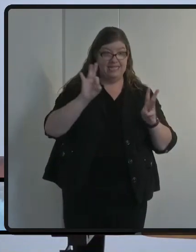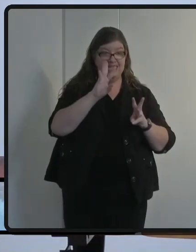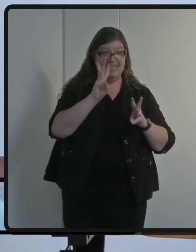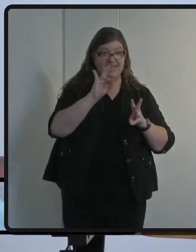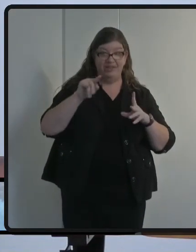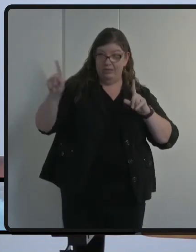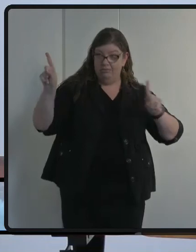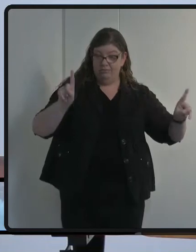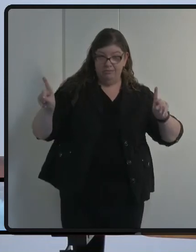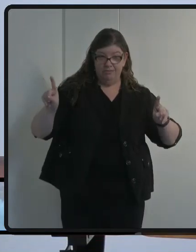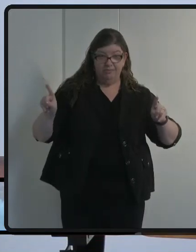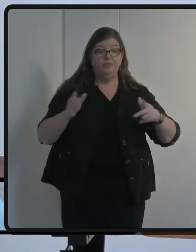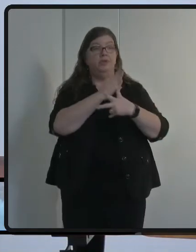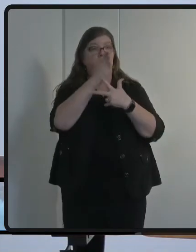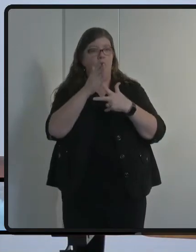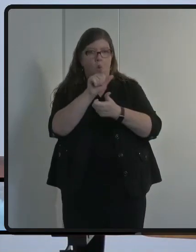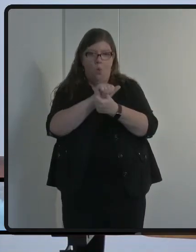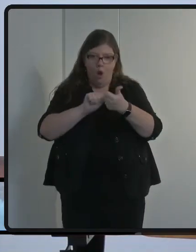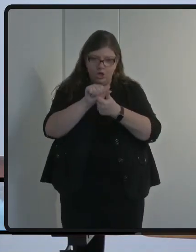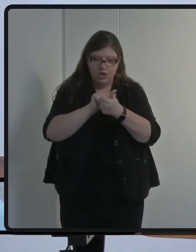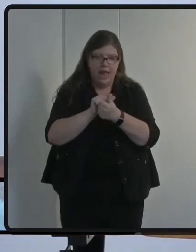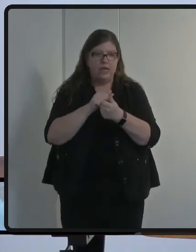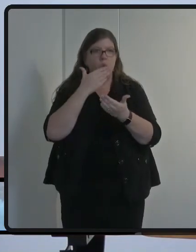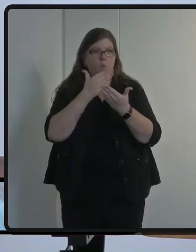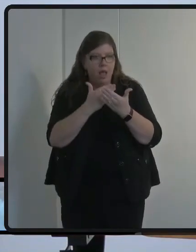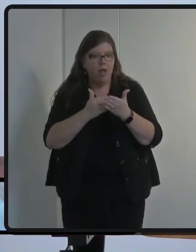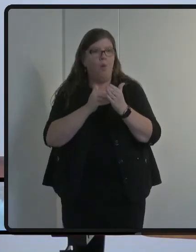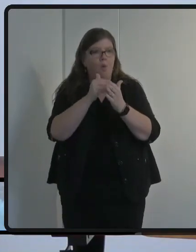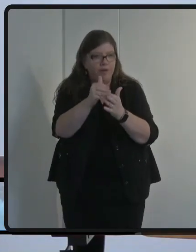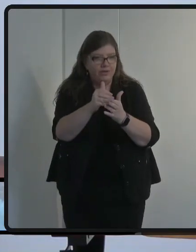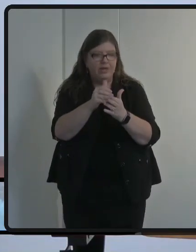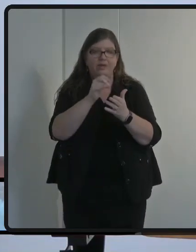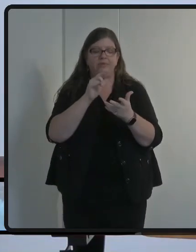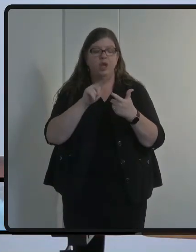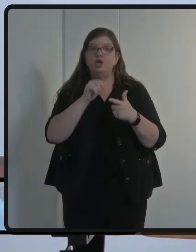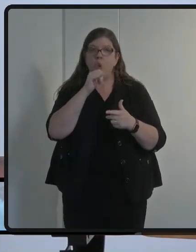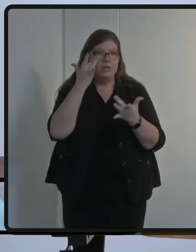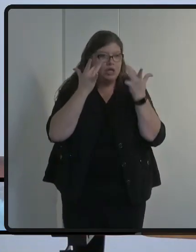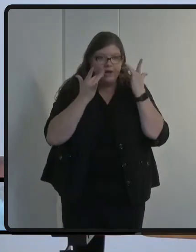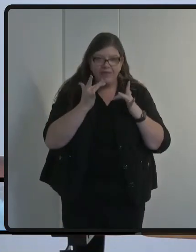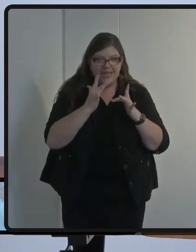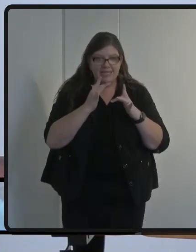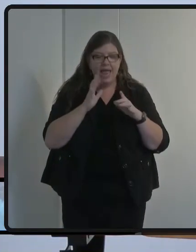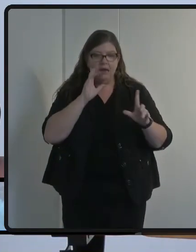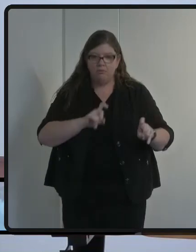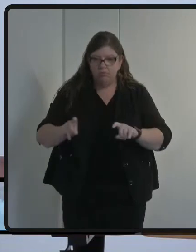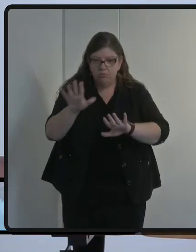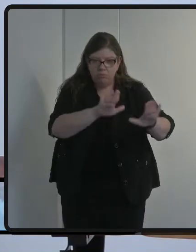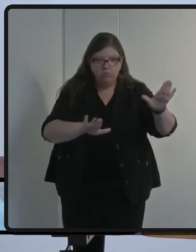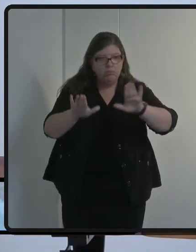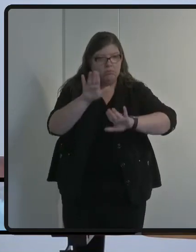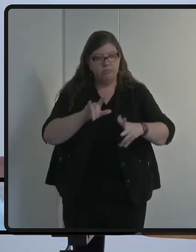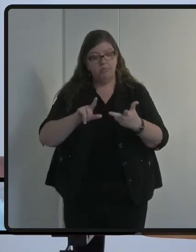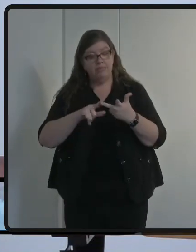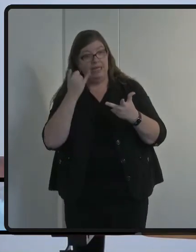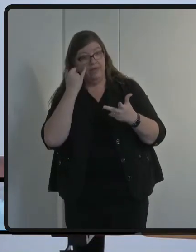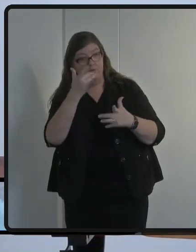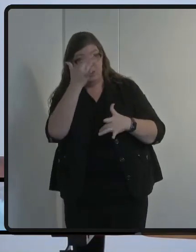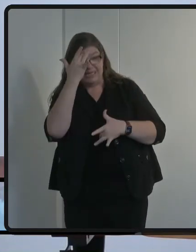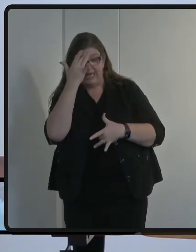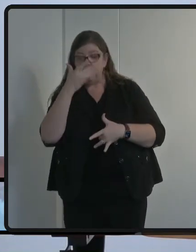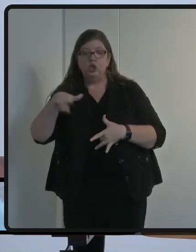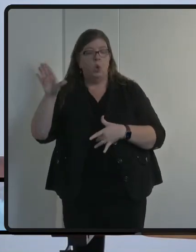Number 2, wash your hands thoroughly and often. Don't touch your face and disinfect surfaces. Number 3, if you feel sick, stay home, don't go to